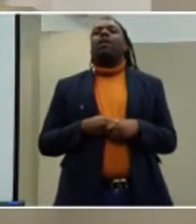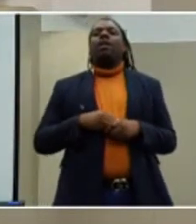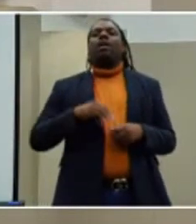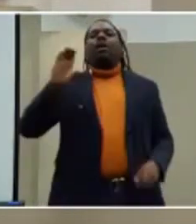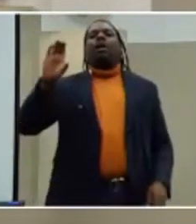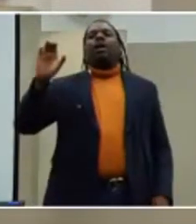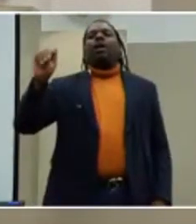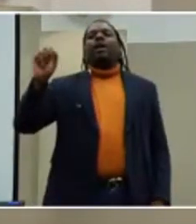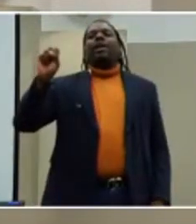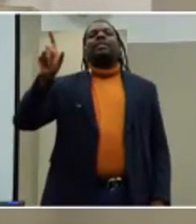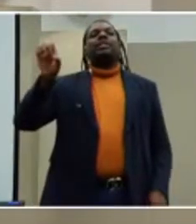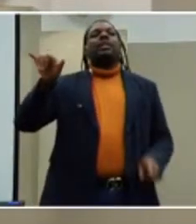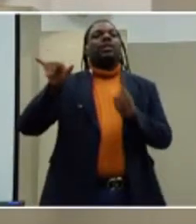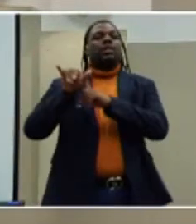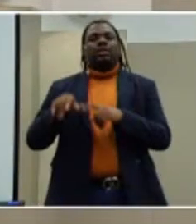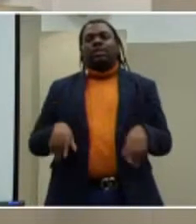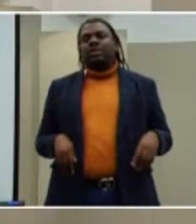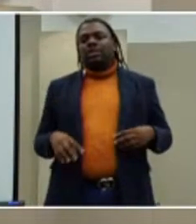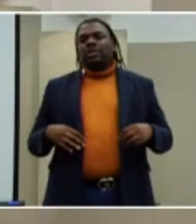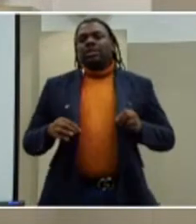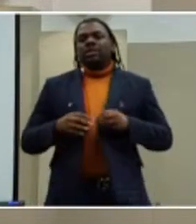Who's keeping the time?